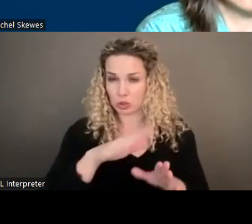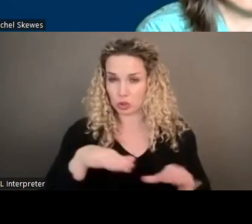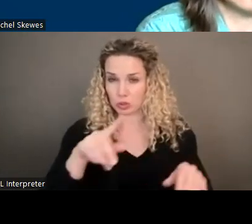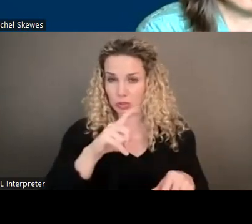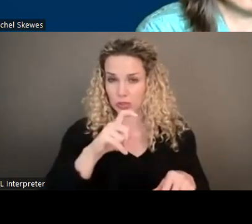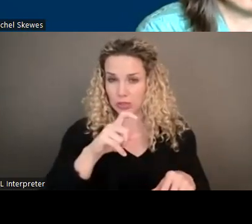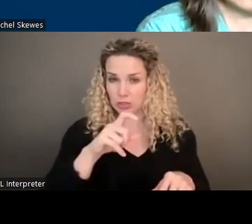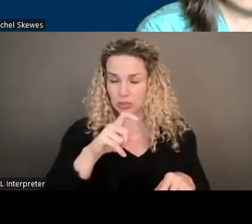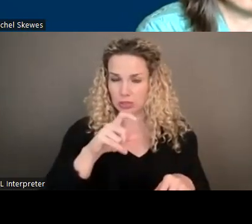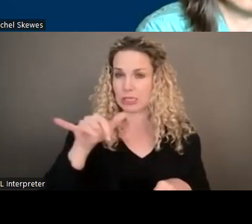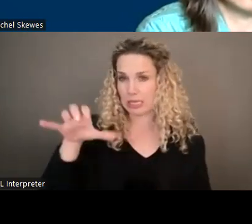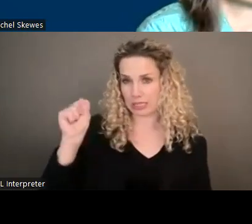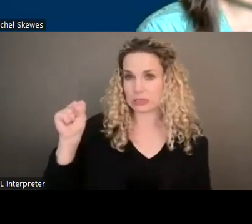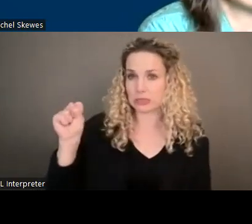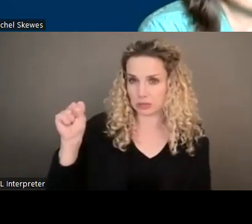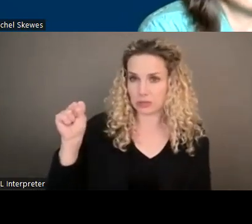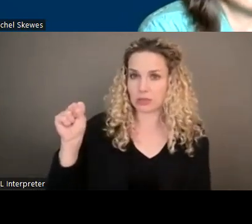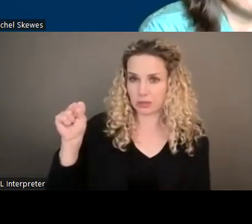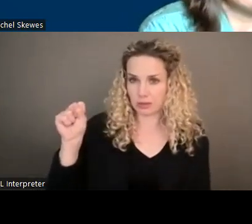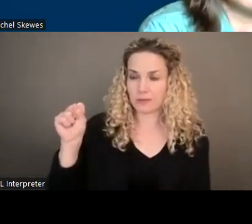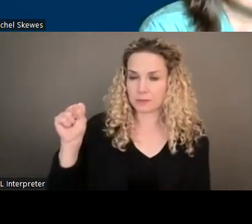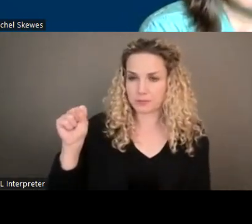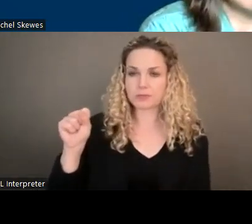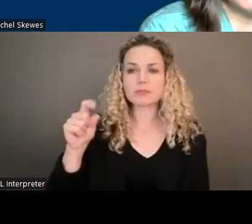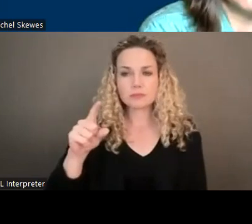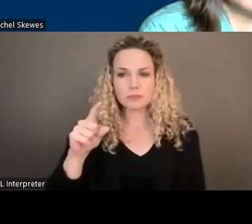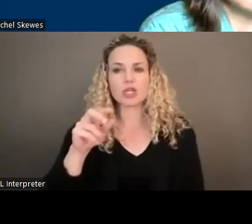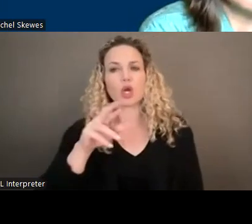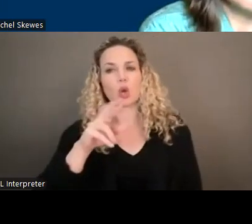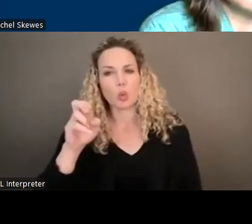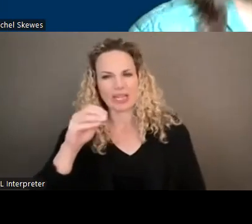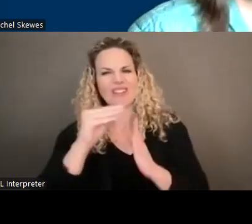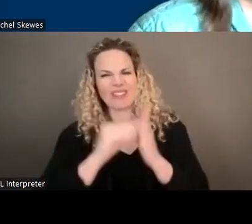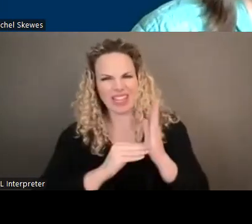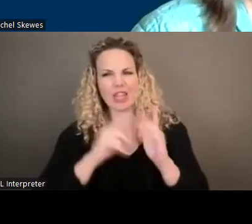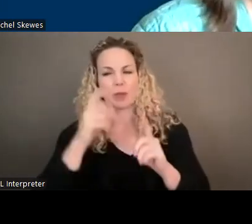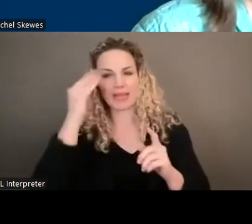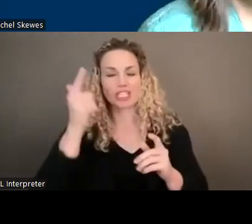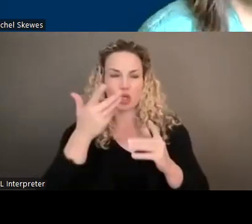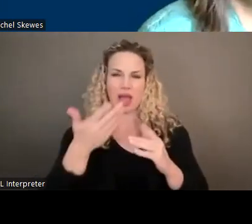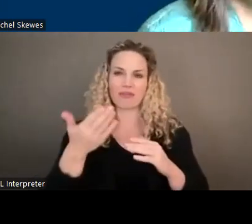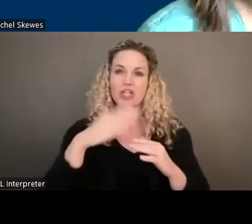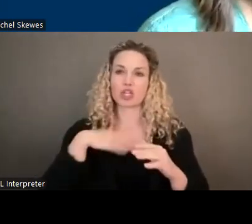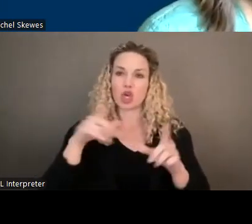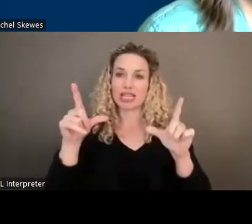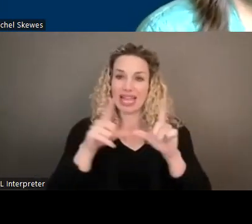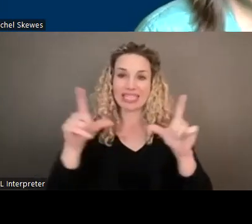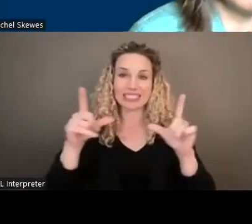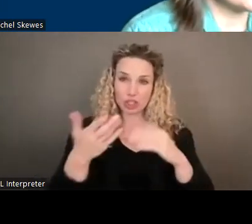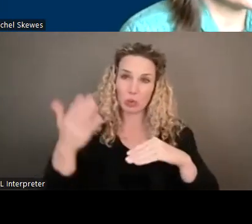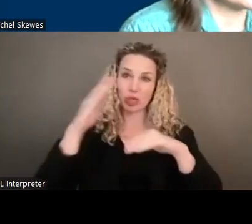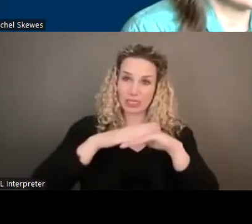Sí. Yes. Then I would retake the survey based on a larger license, and she still is